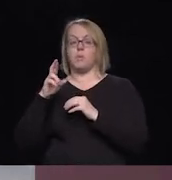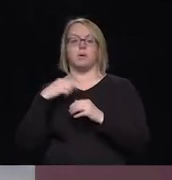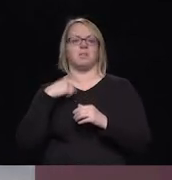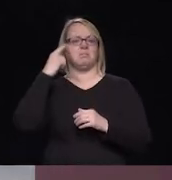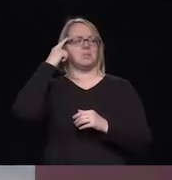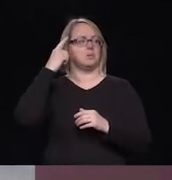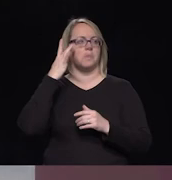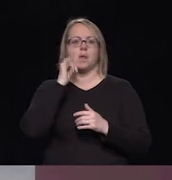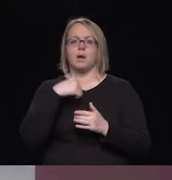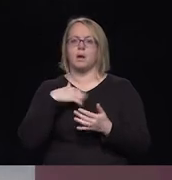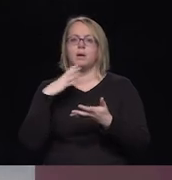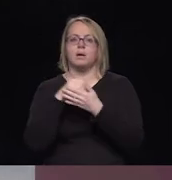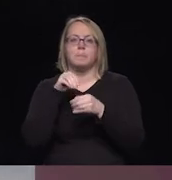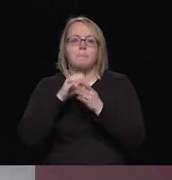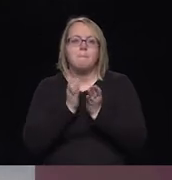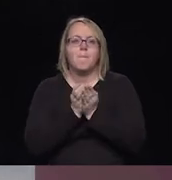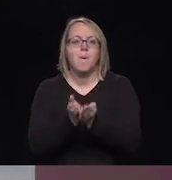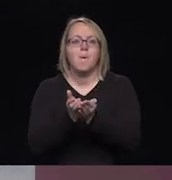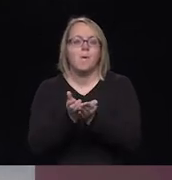in white.